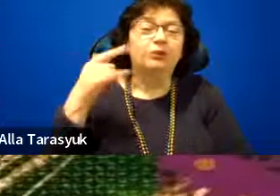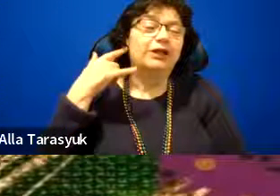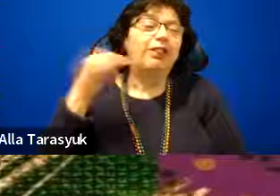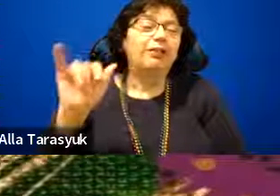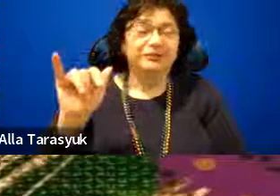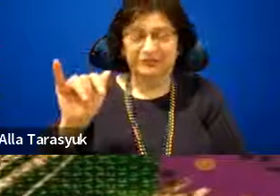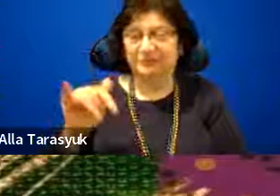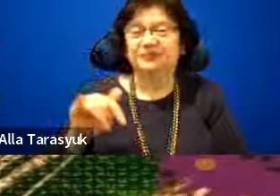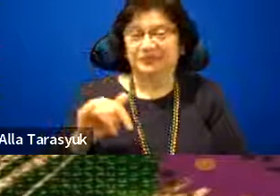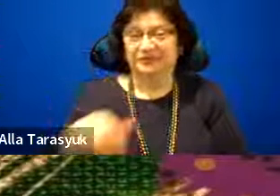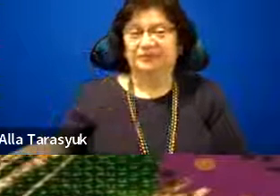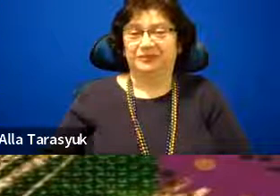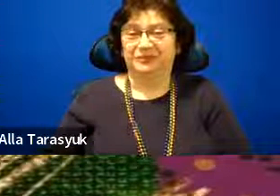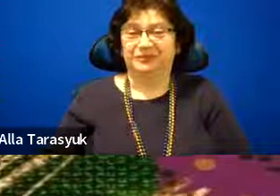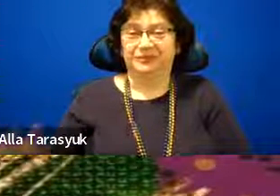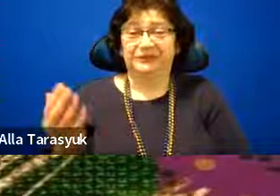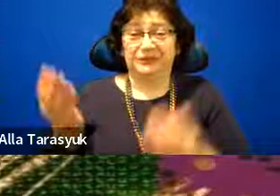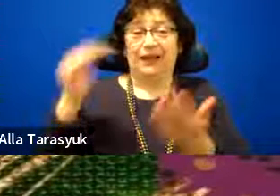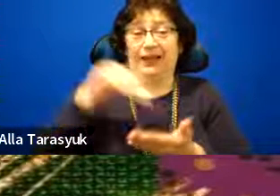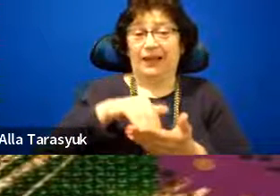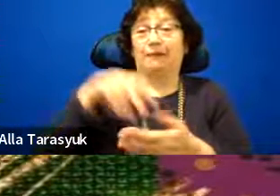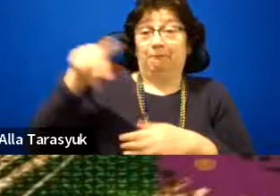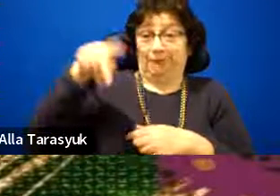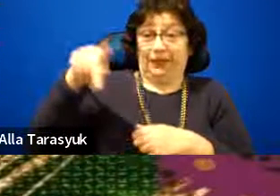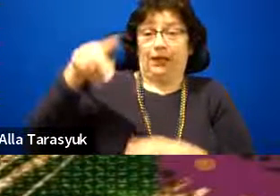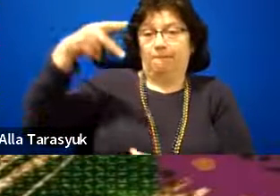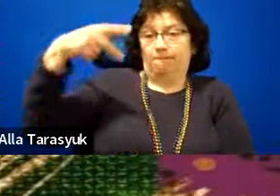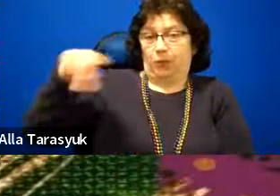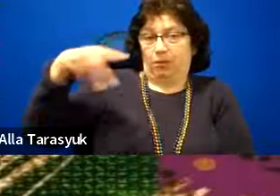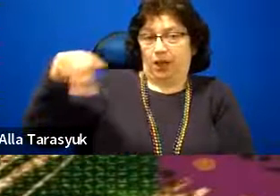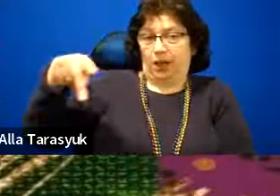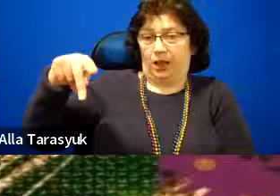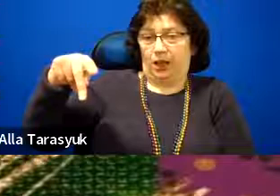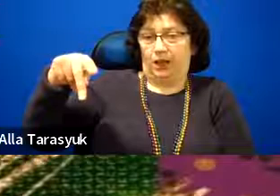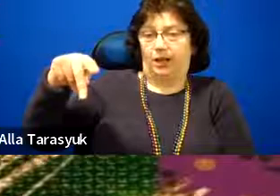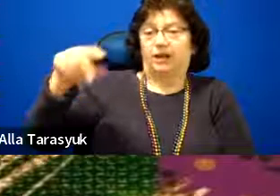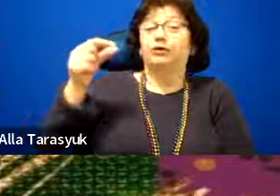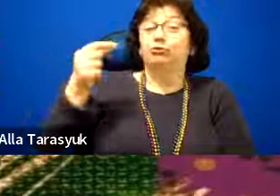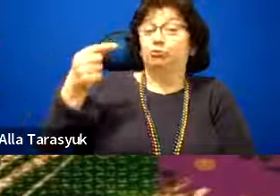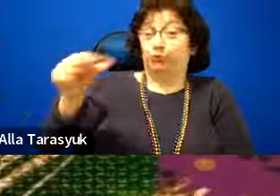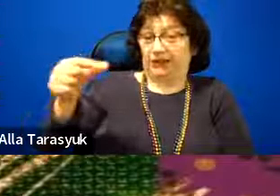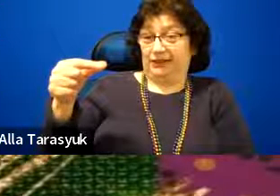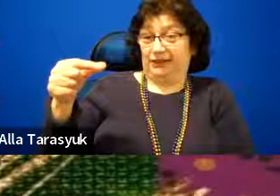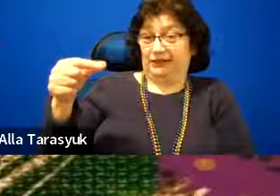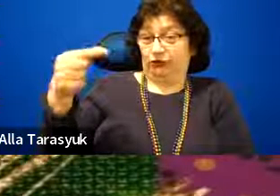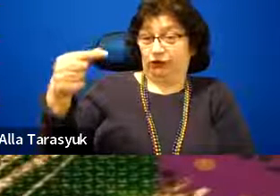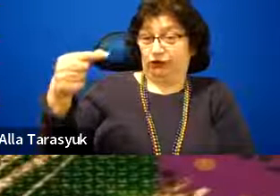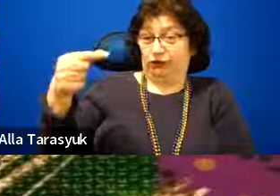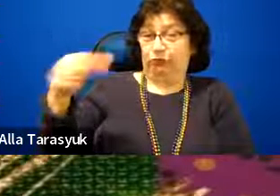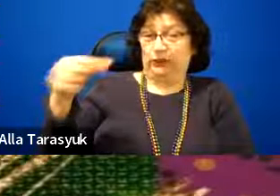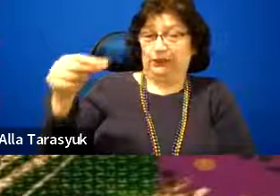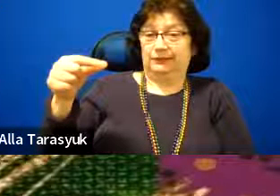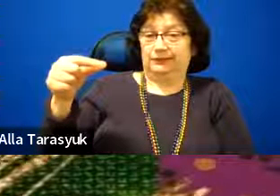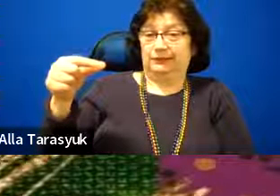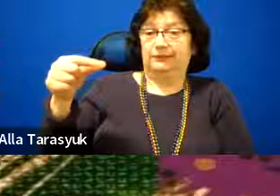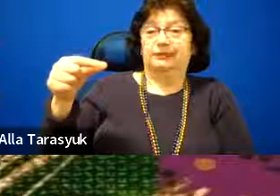starts by your ear like earrings or gold. So again, P for purple, green